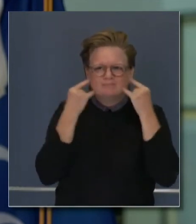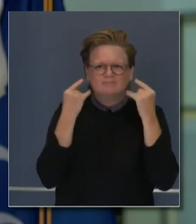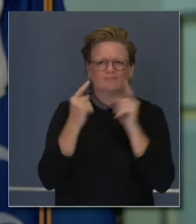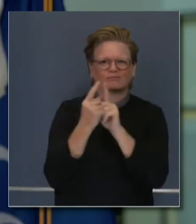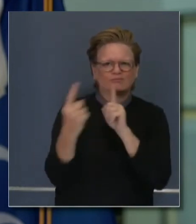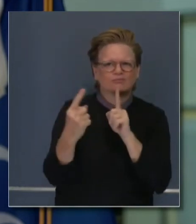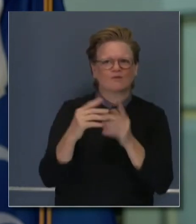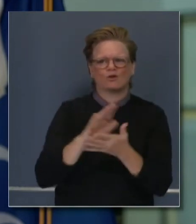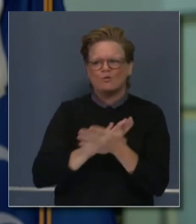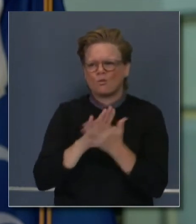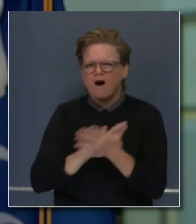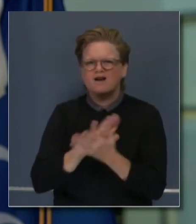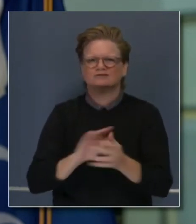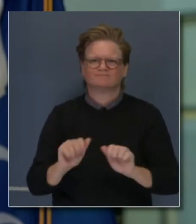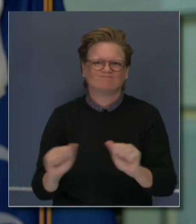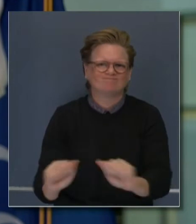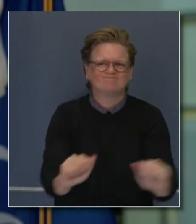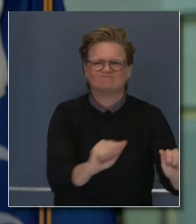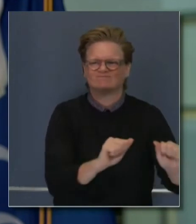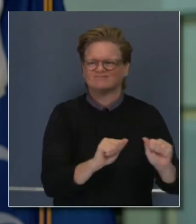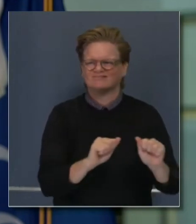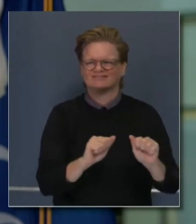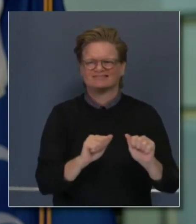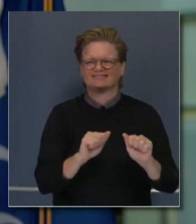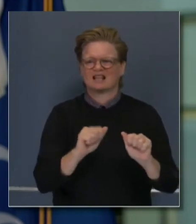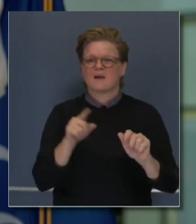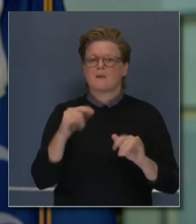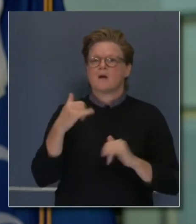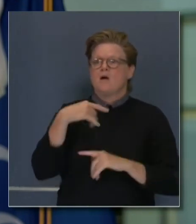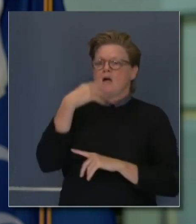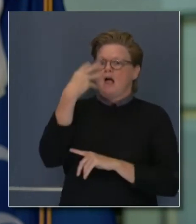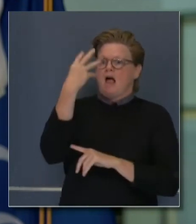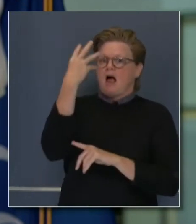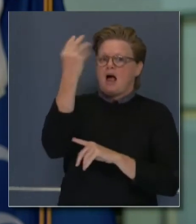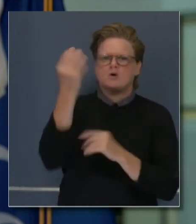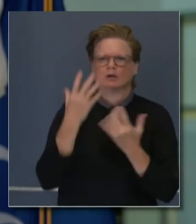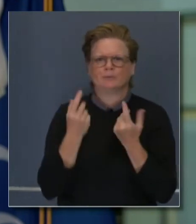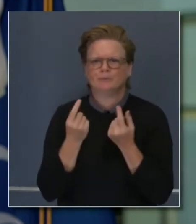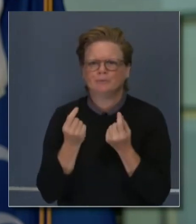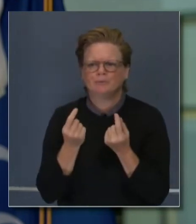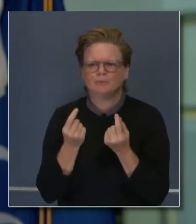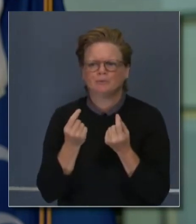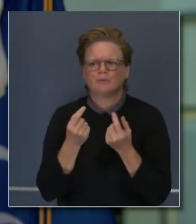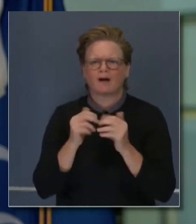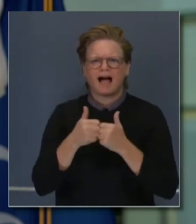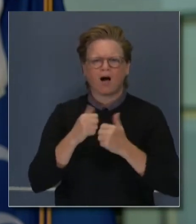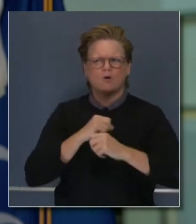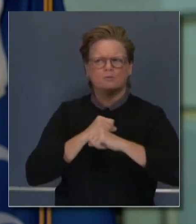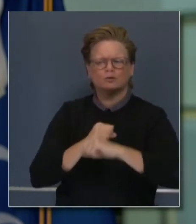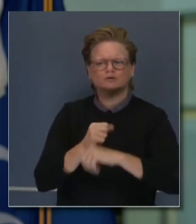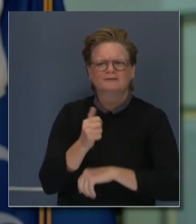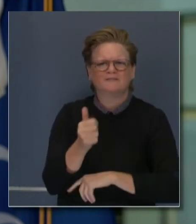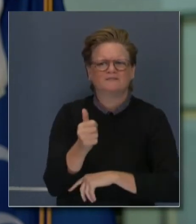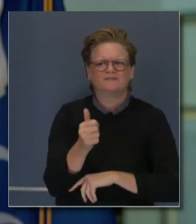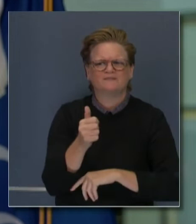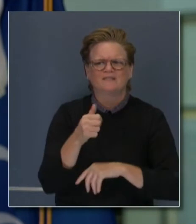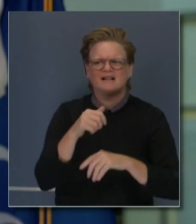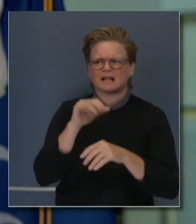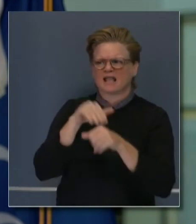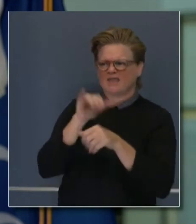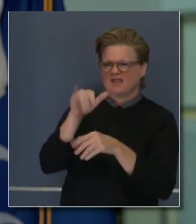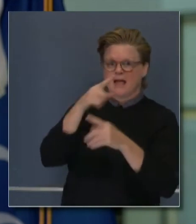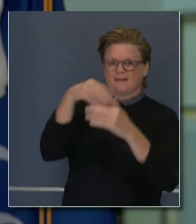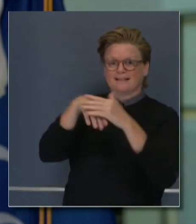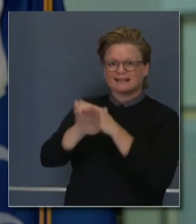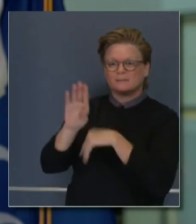do when you're with family members, just as we sort of showed in the new PSA videos. It allows us to continue to focus on those